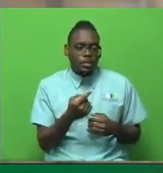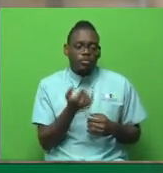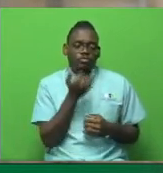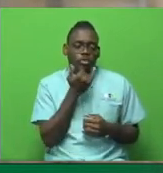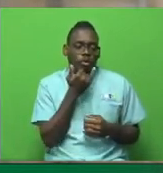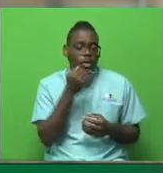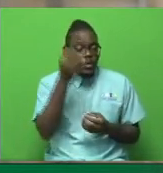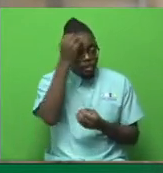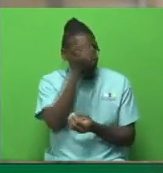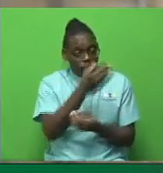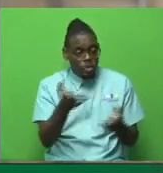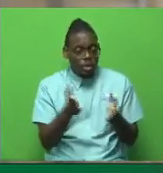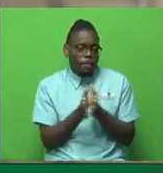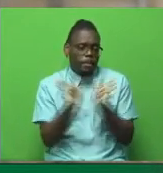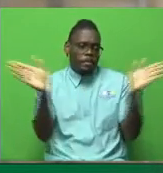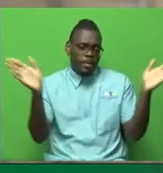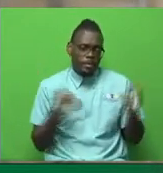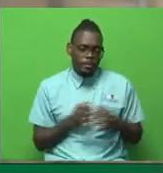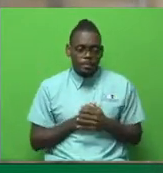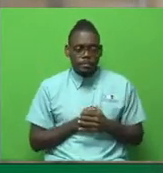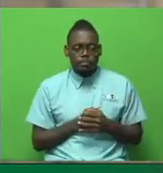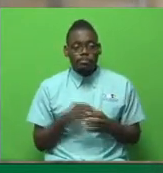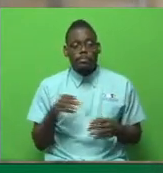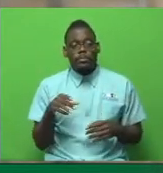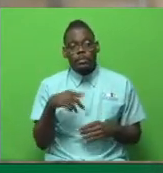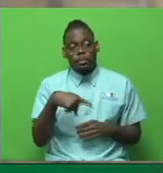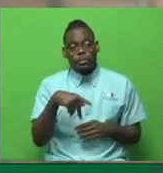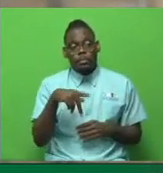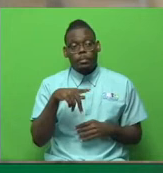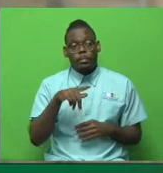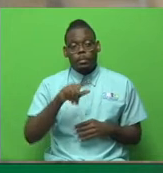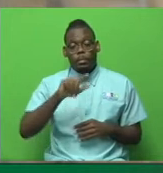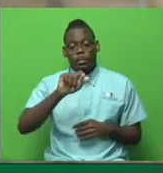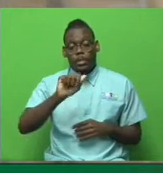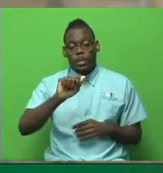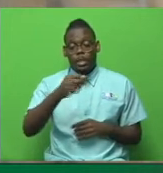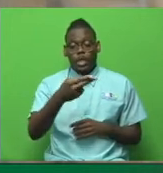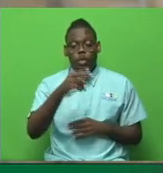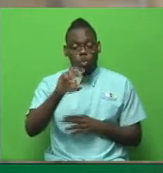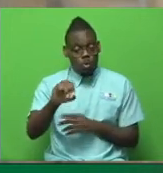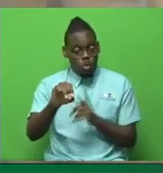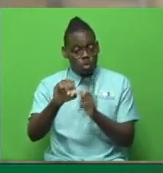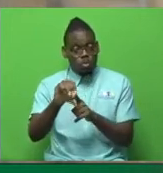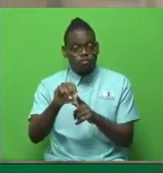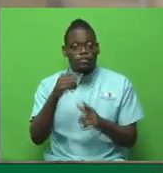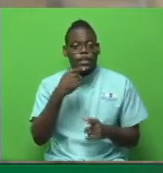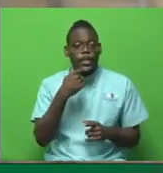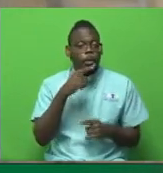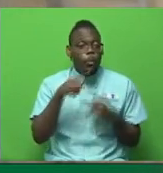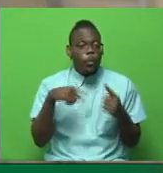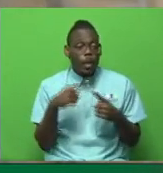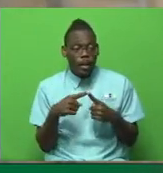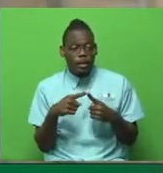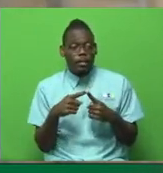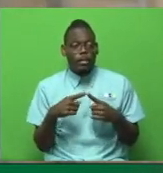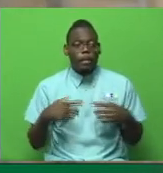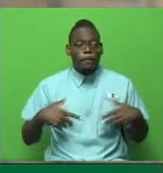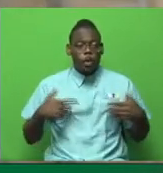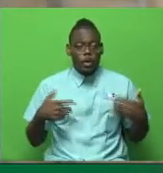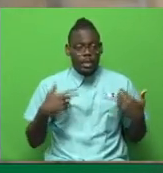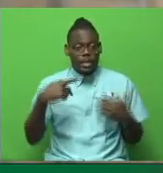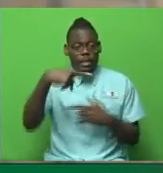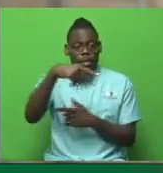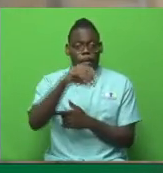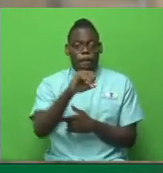member that paho has not yet given a timeline for the monkey pox vaccines so it isn't that this government has not